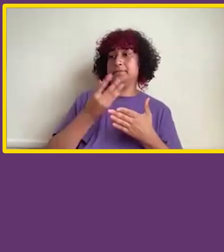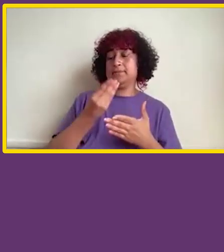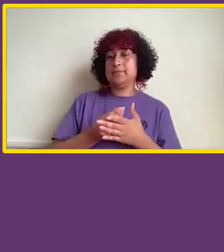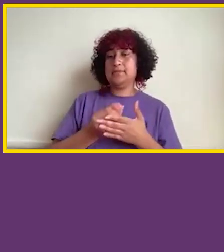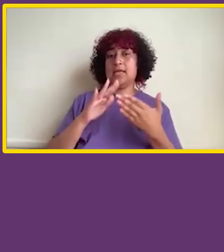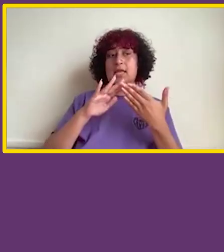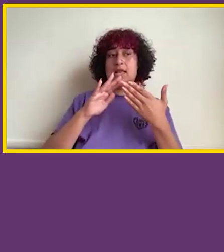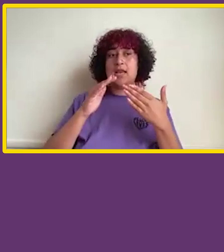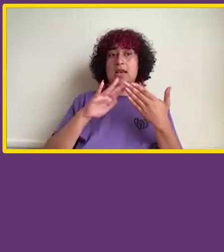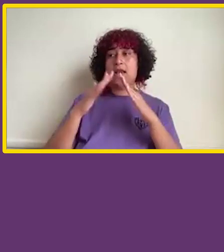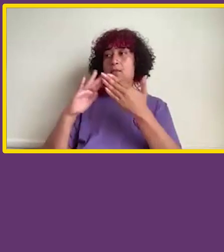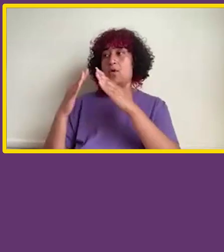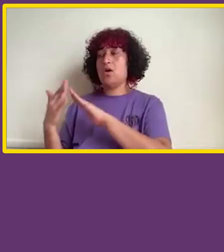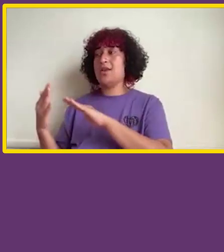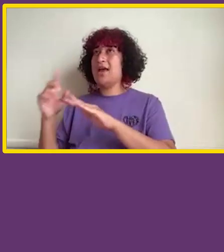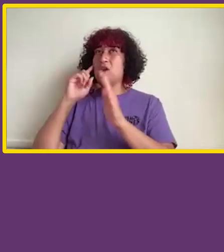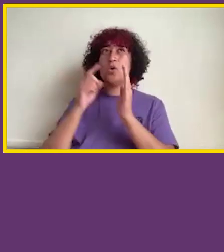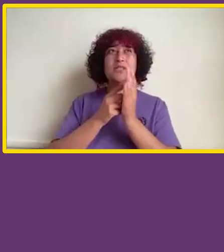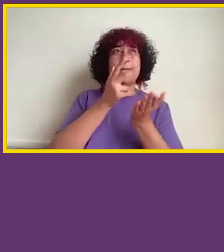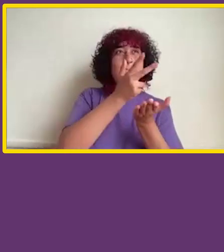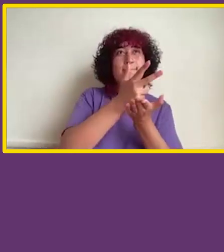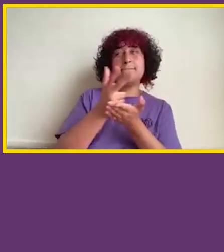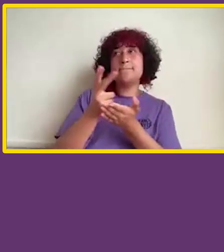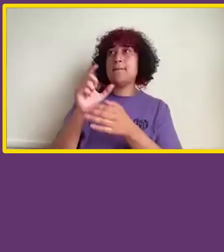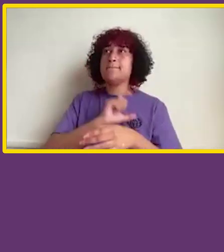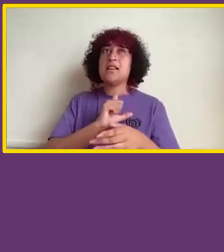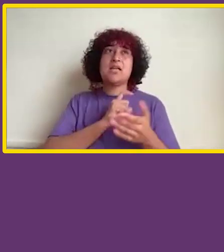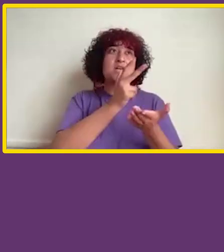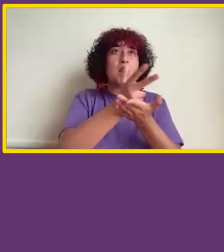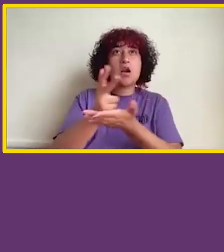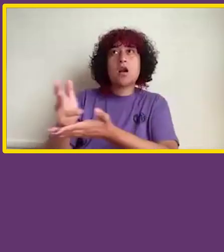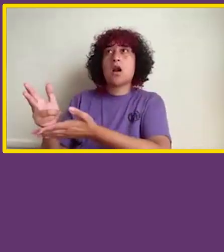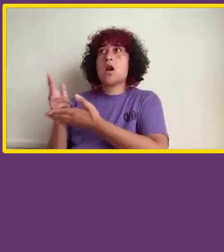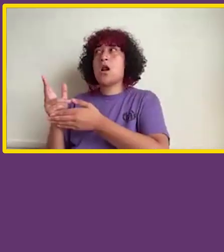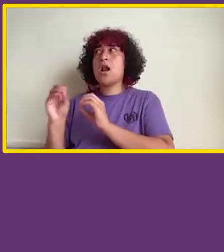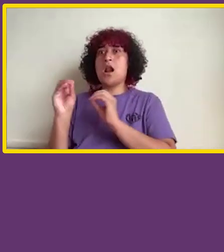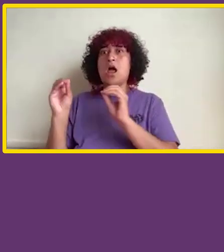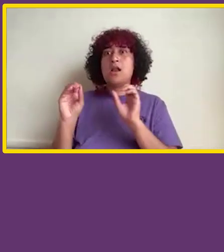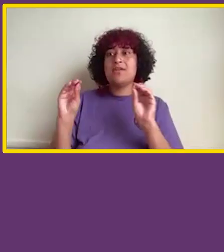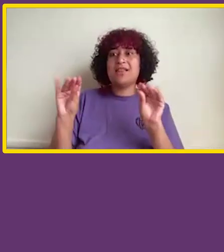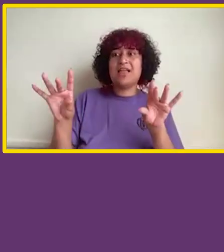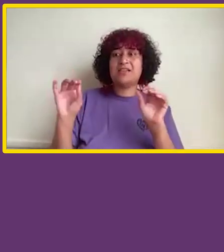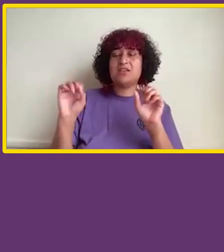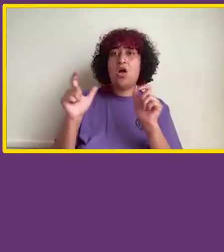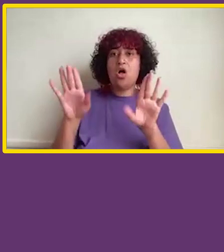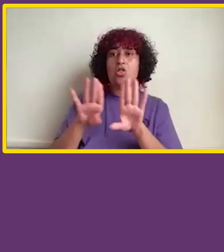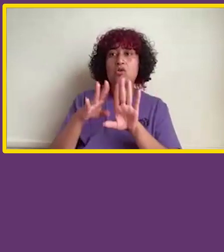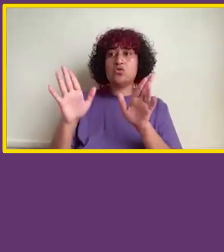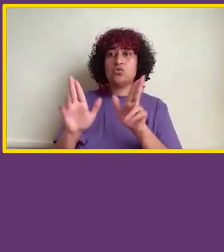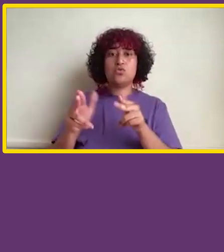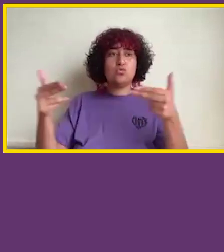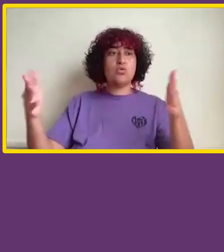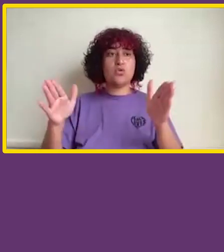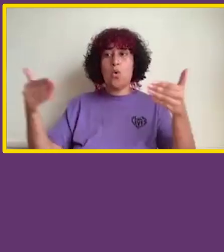cars outside in the dark. None of them have lights on. All the doors are open, and we didn't know where the police